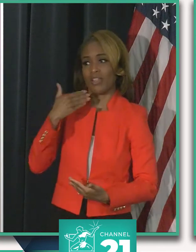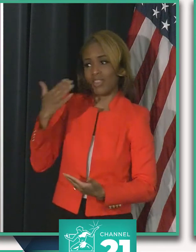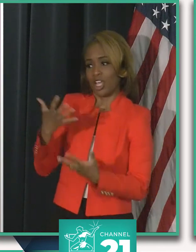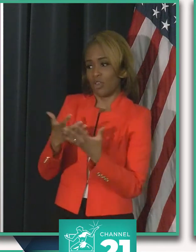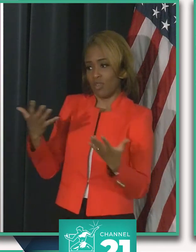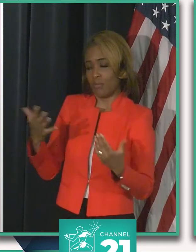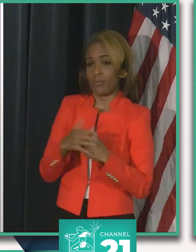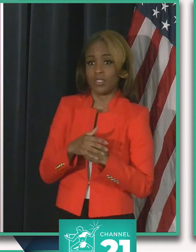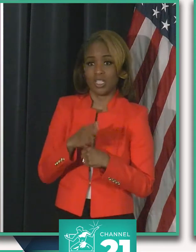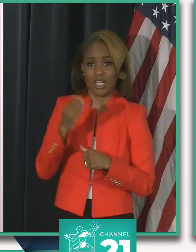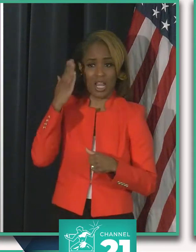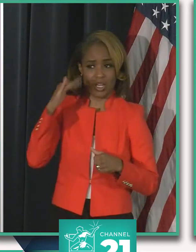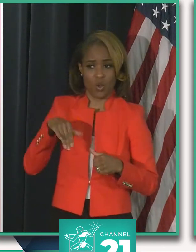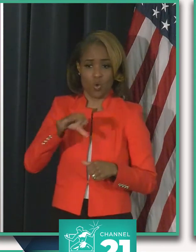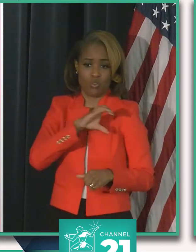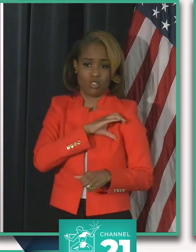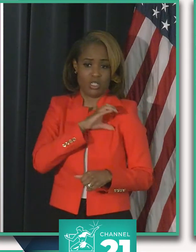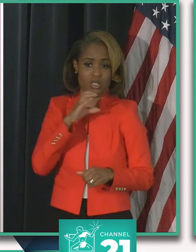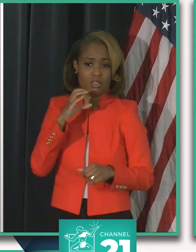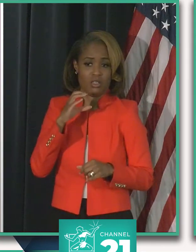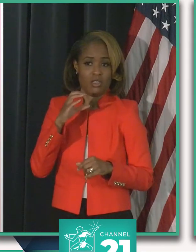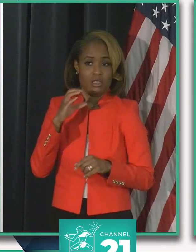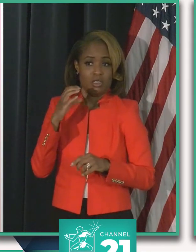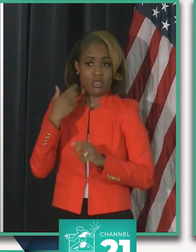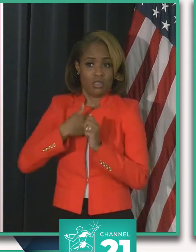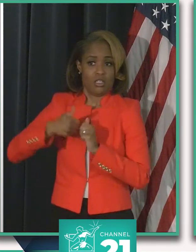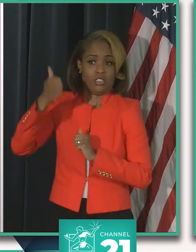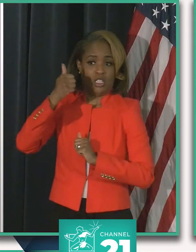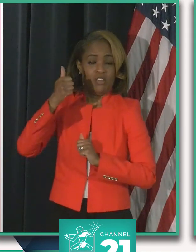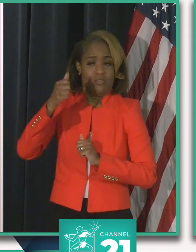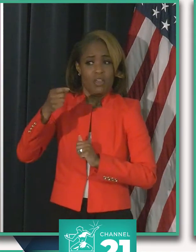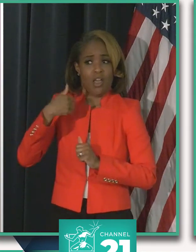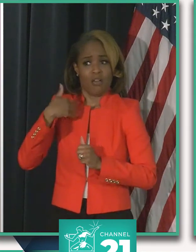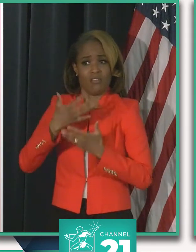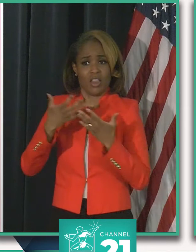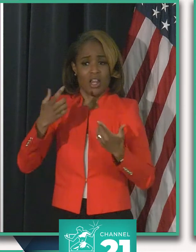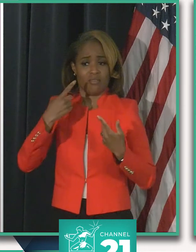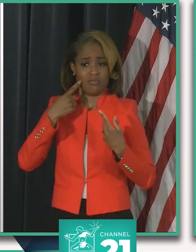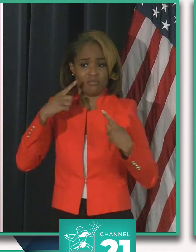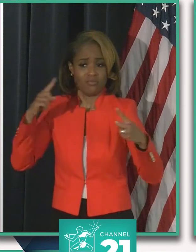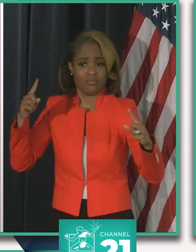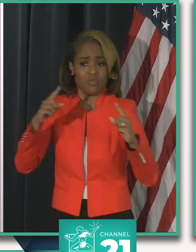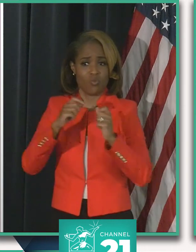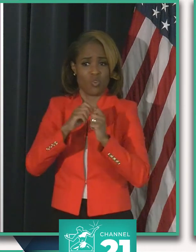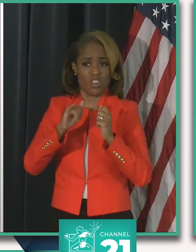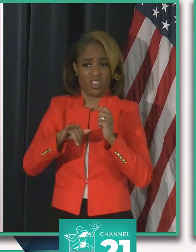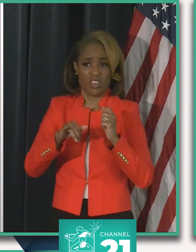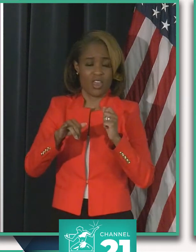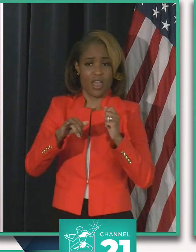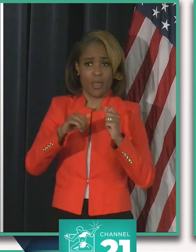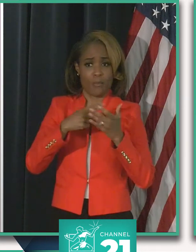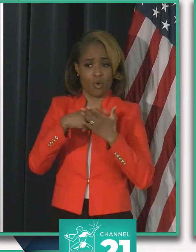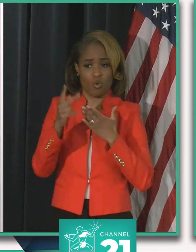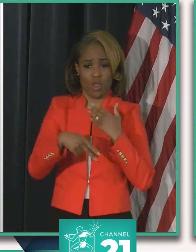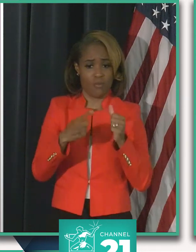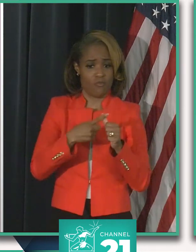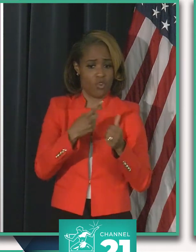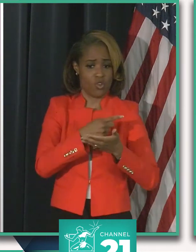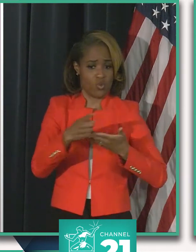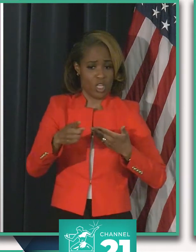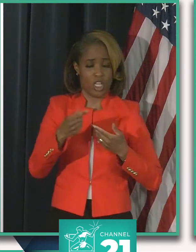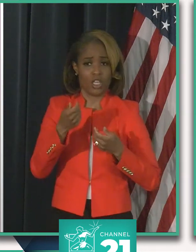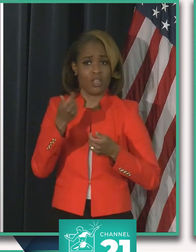much. And I know the chief has had enormous success with ShotSpotter just in the first week or two on the east side. Two major